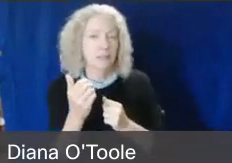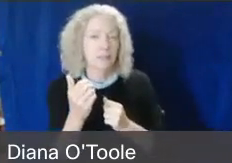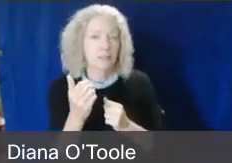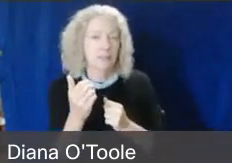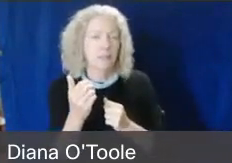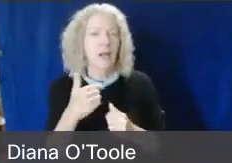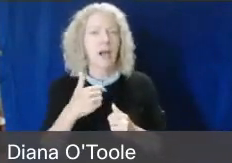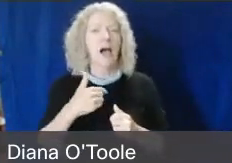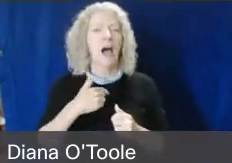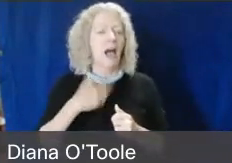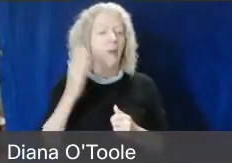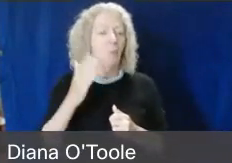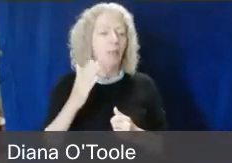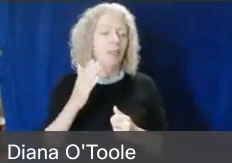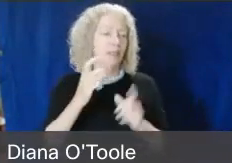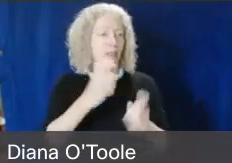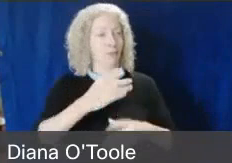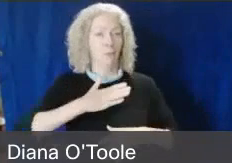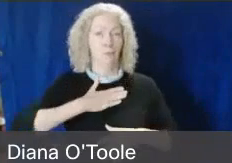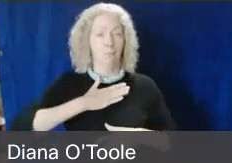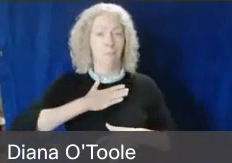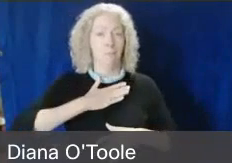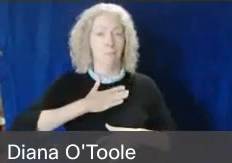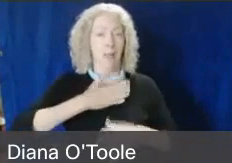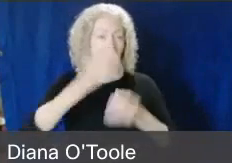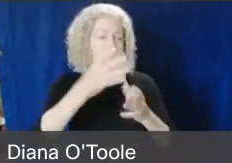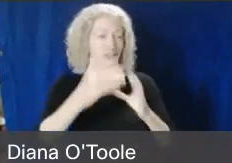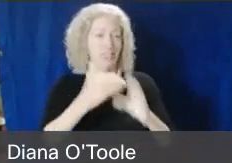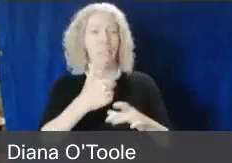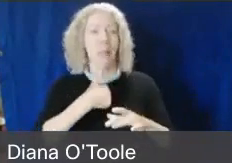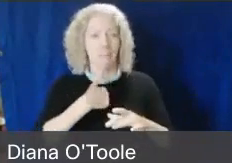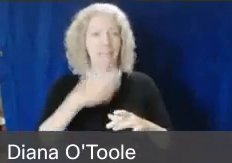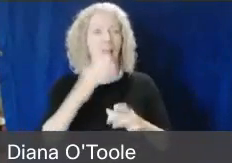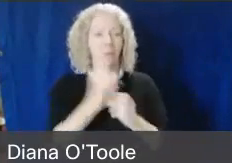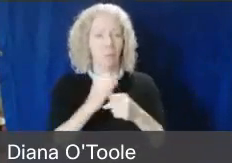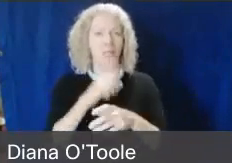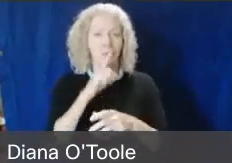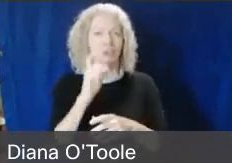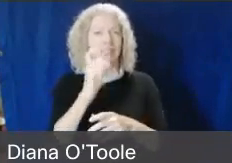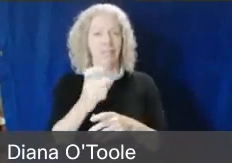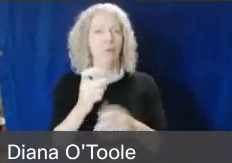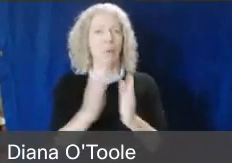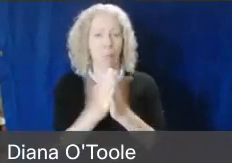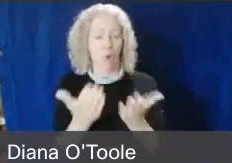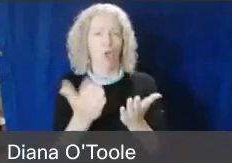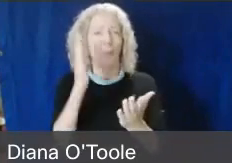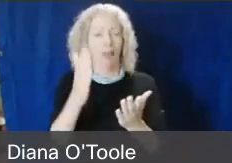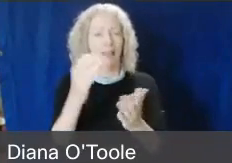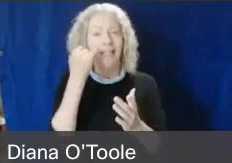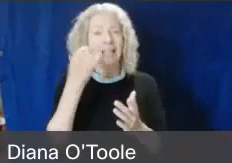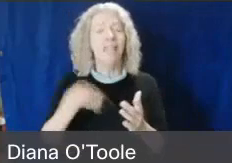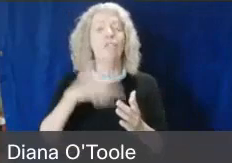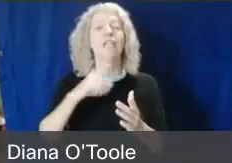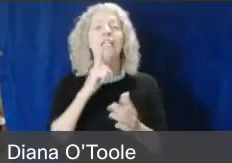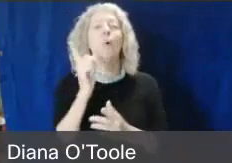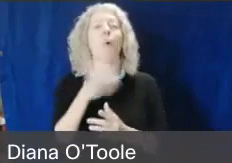put myself out there. If you email me, I'll get you a book. And if we need to order additional copies, that would